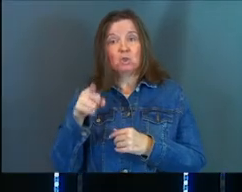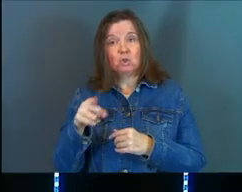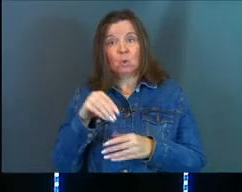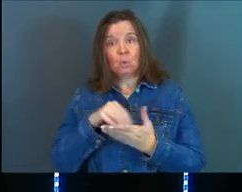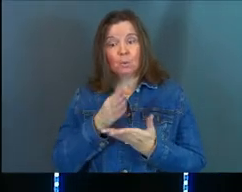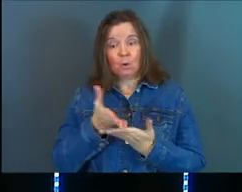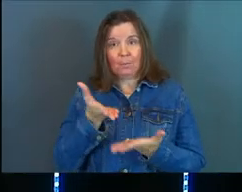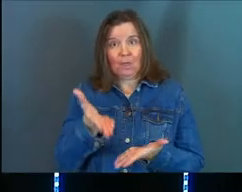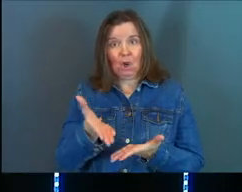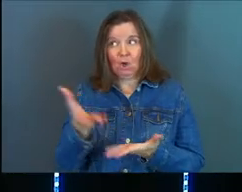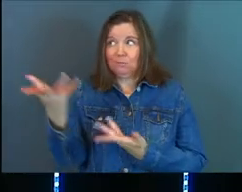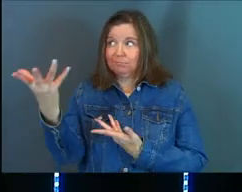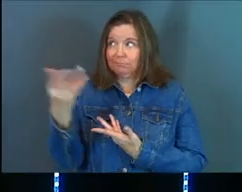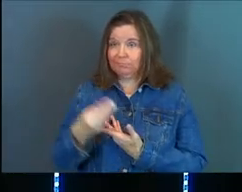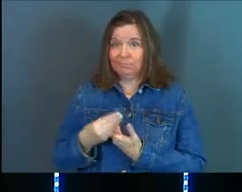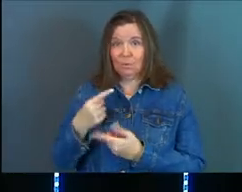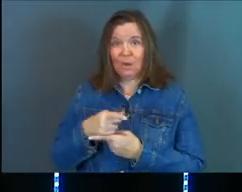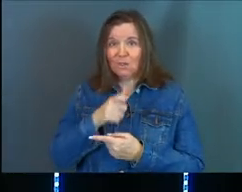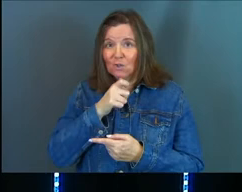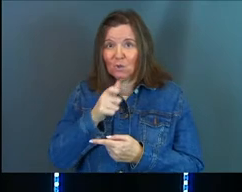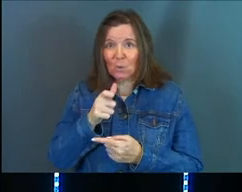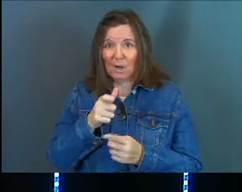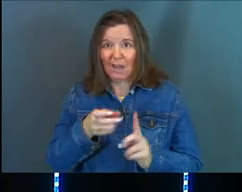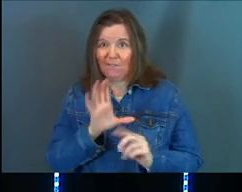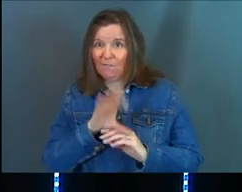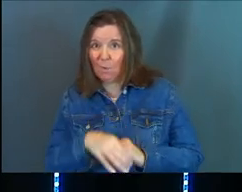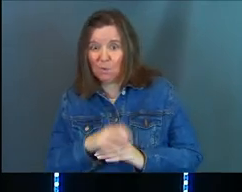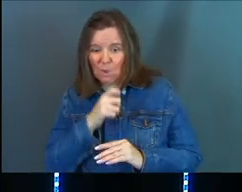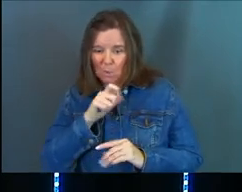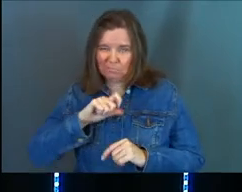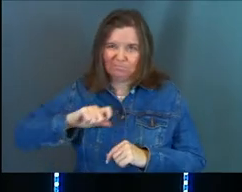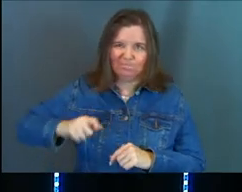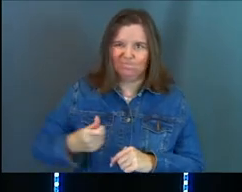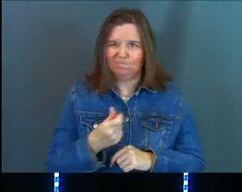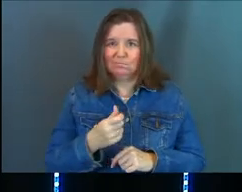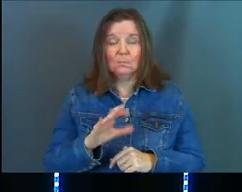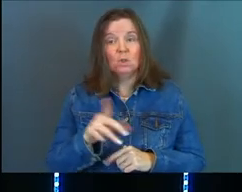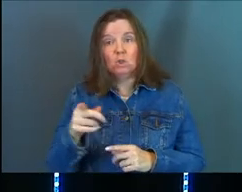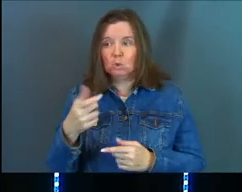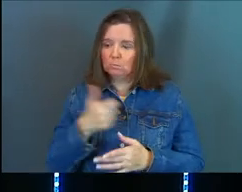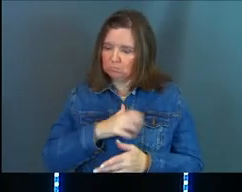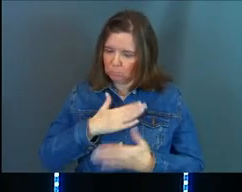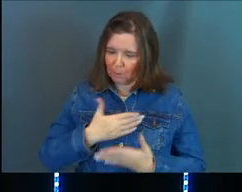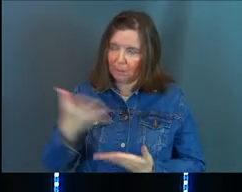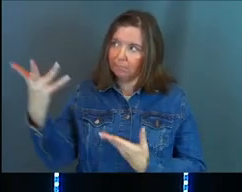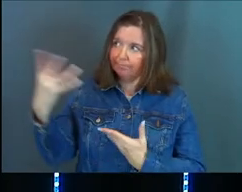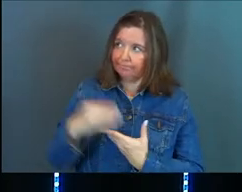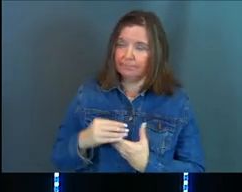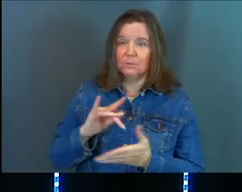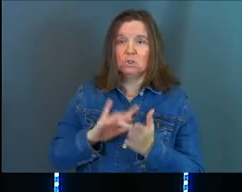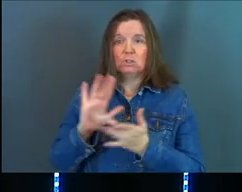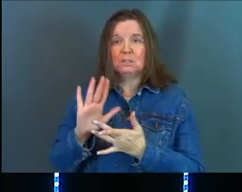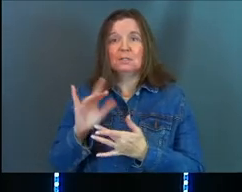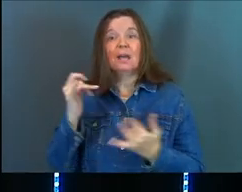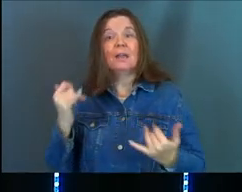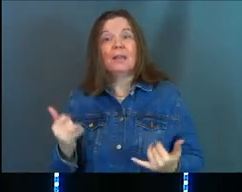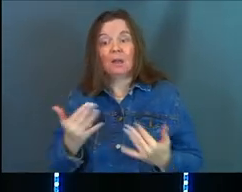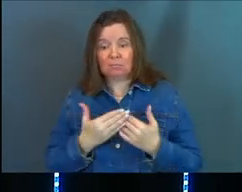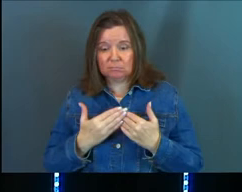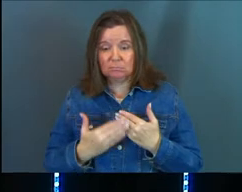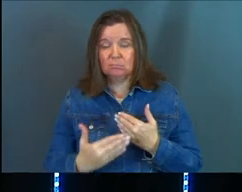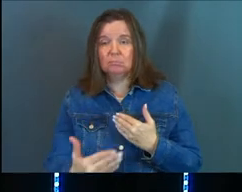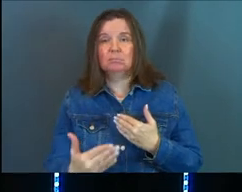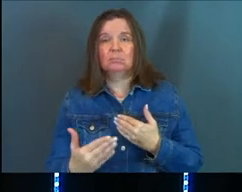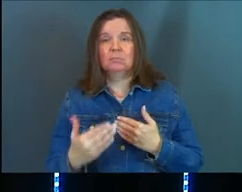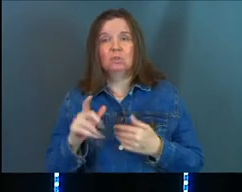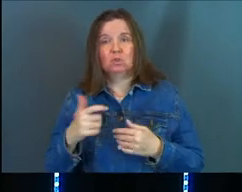you put him there, right? You were not coerced. Nobody twisted your arm. You put Jesus in that spot. And now from this